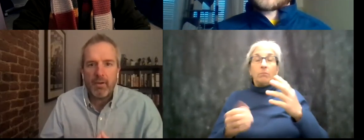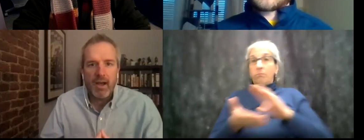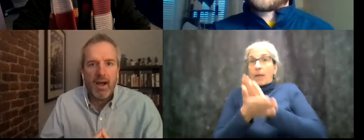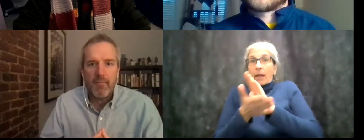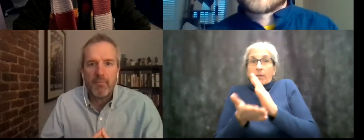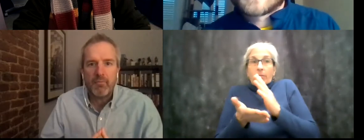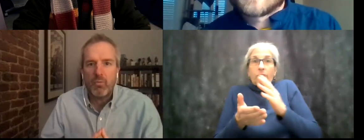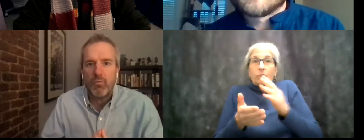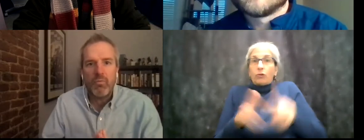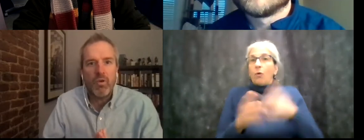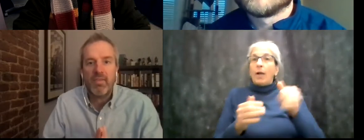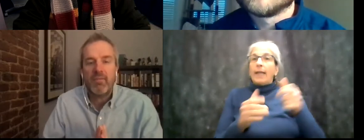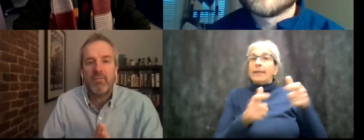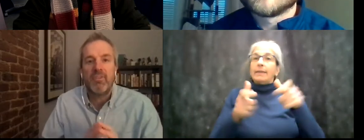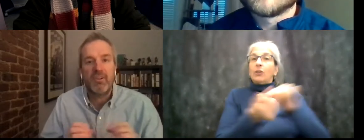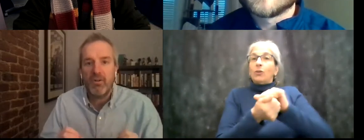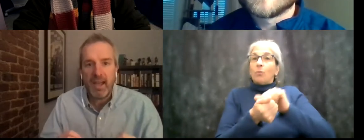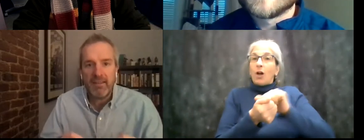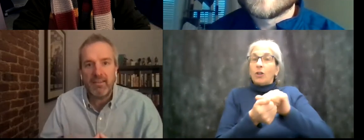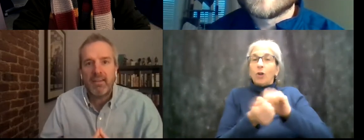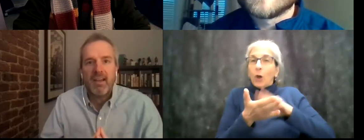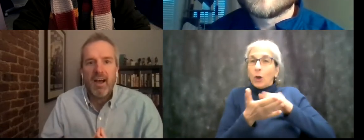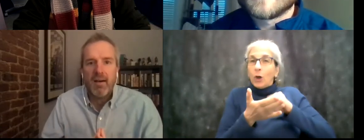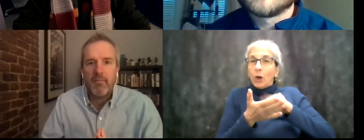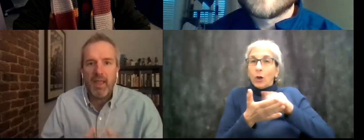up with zero debt,